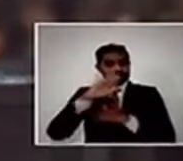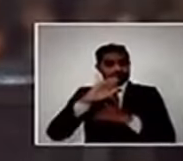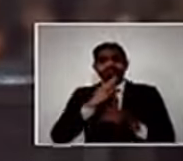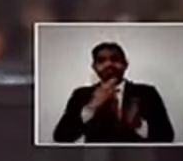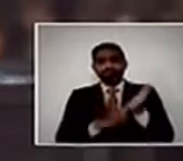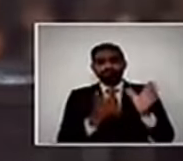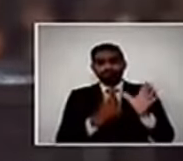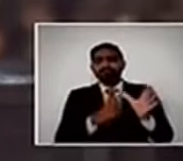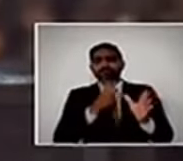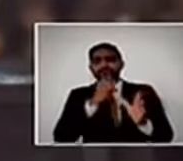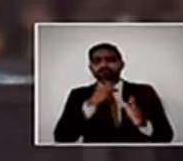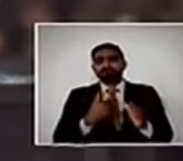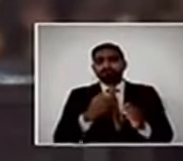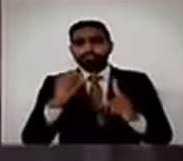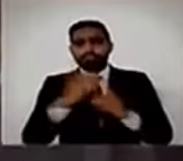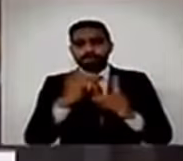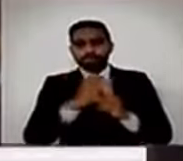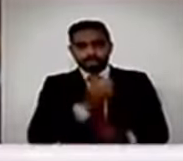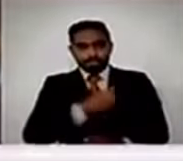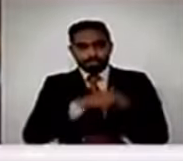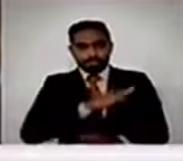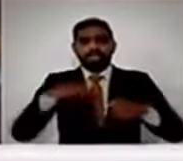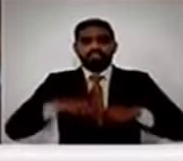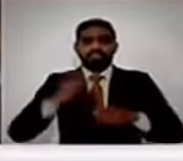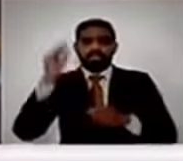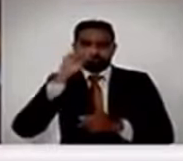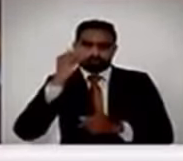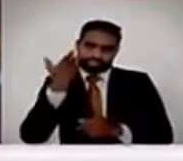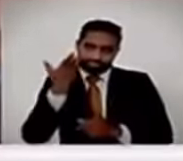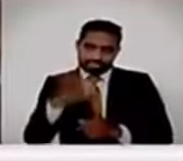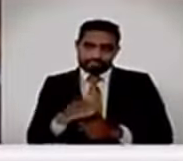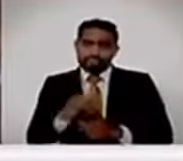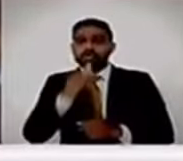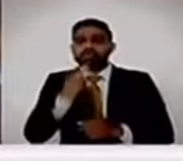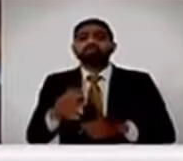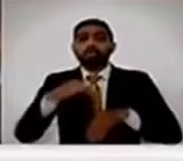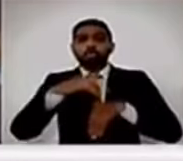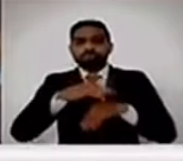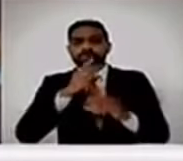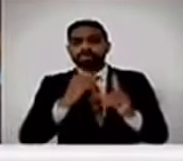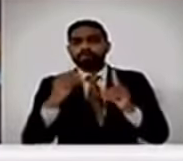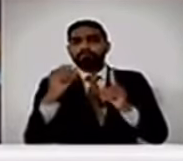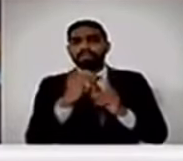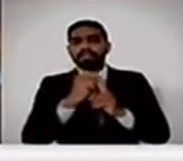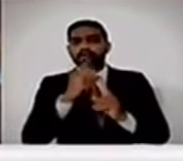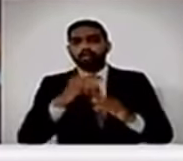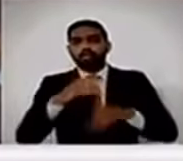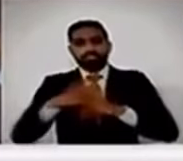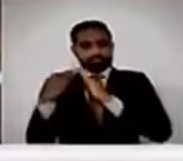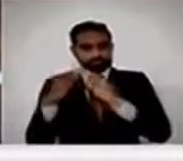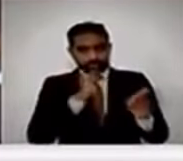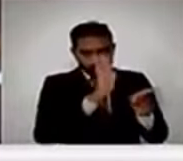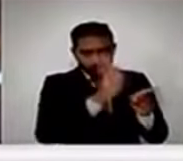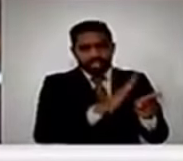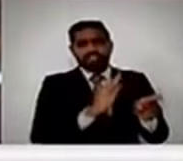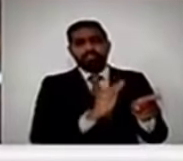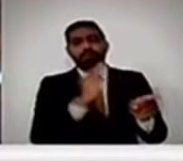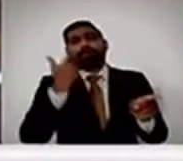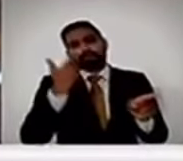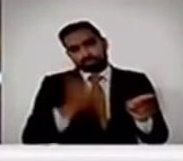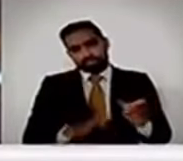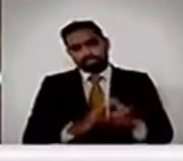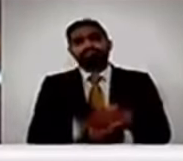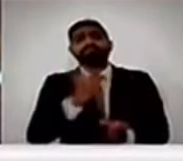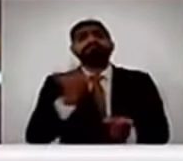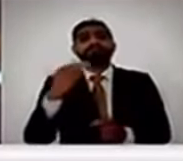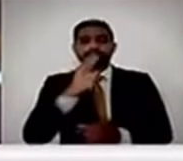this evening while receiving treatment at the Peradeniya Teaching Hospital. The most venerable Thera was aged 98 at